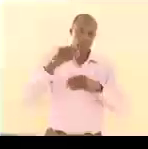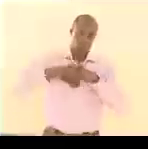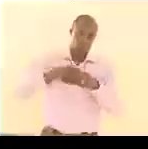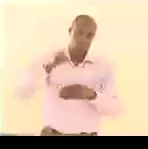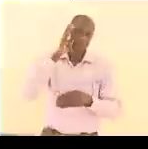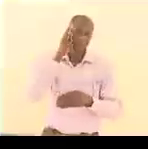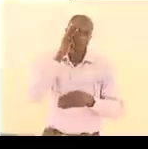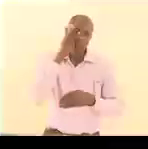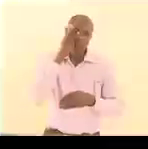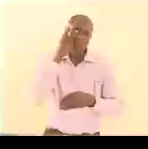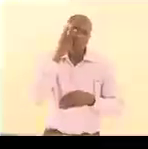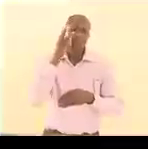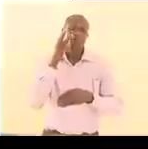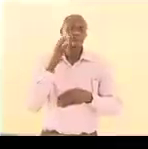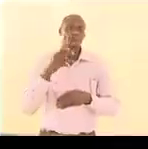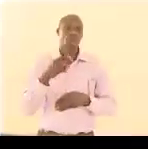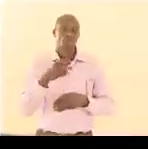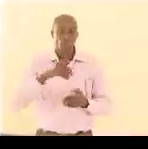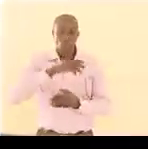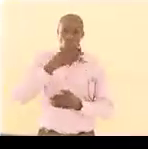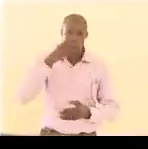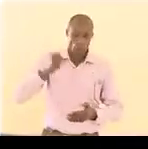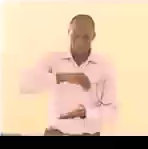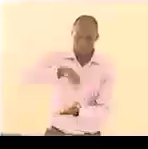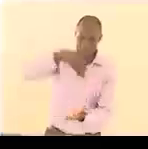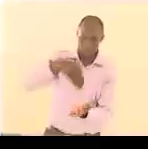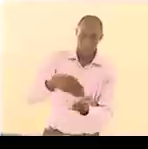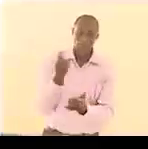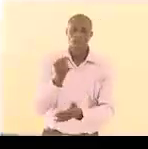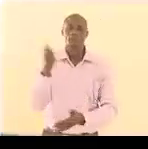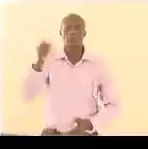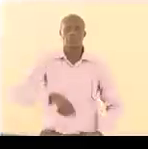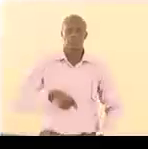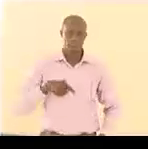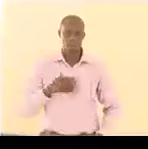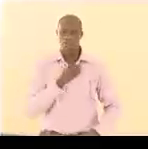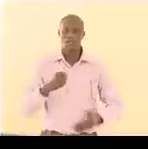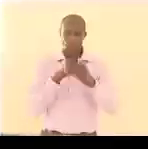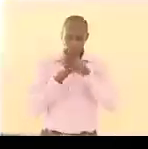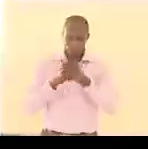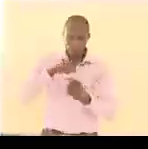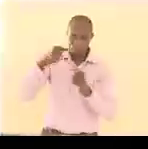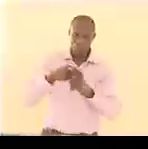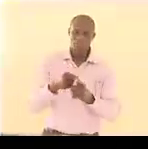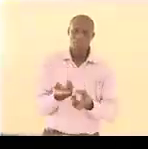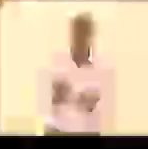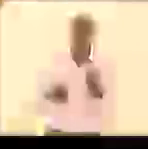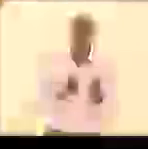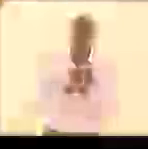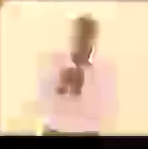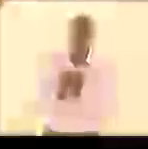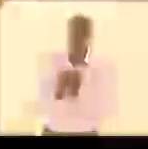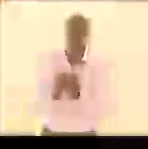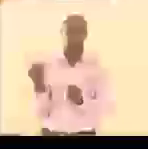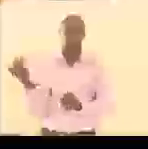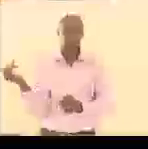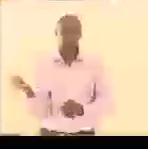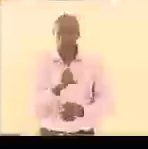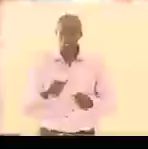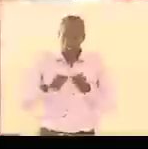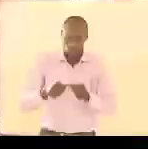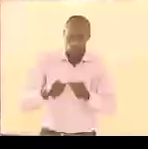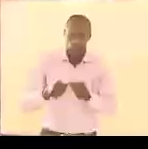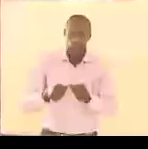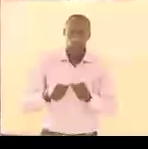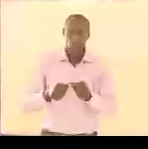The Eucharist and Eucharistic spirituality were the center of their life and worship. When they gathered, they